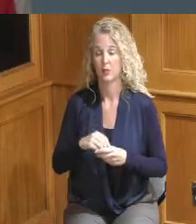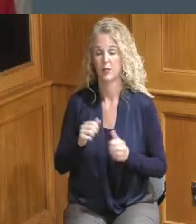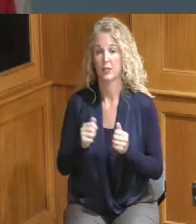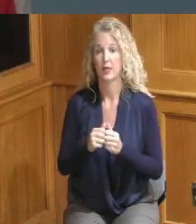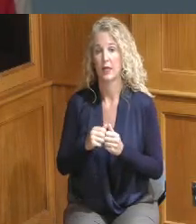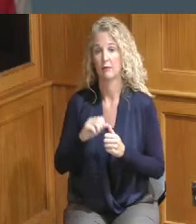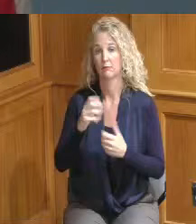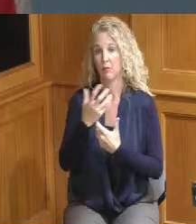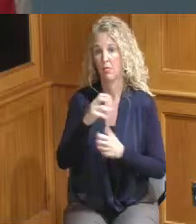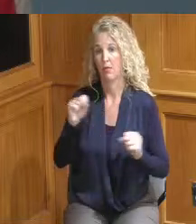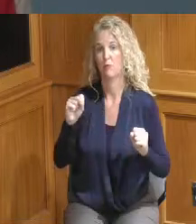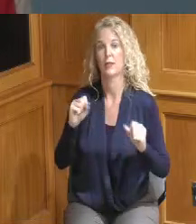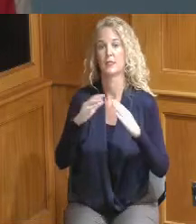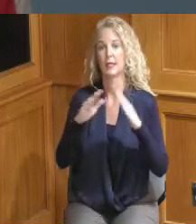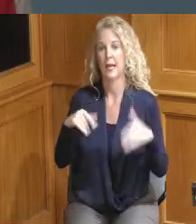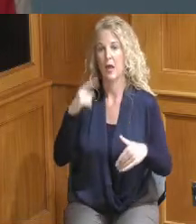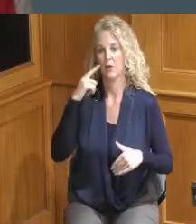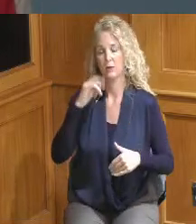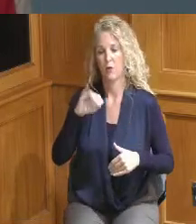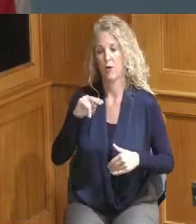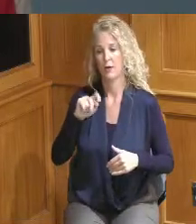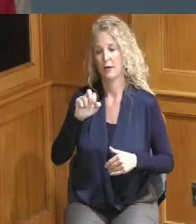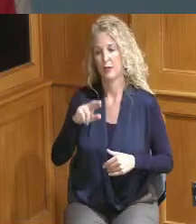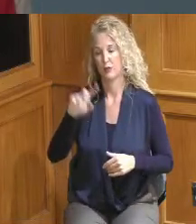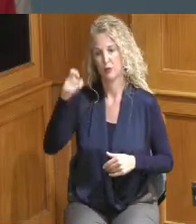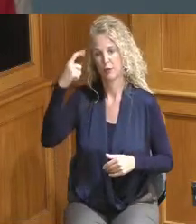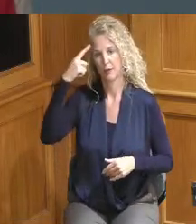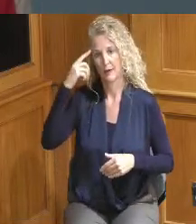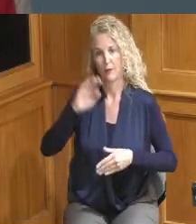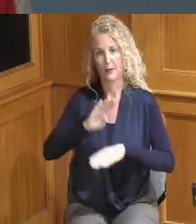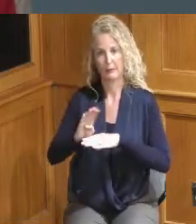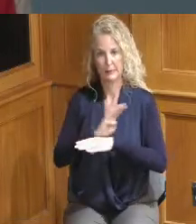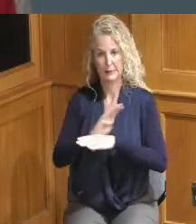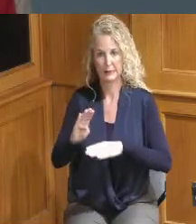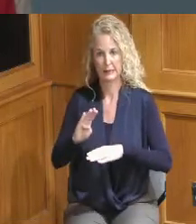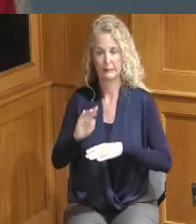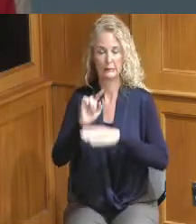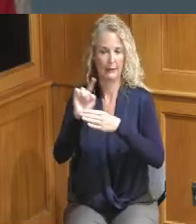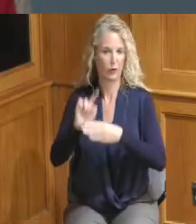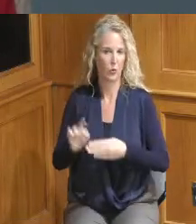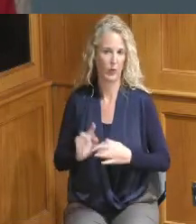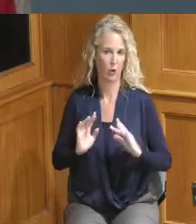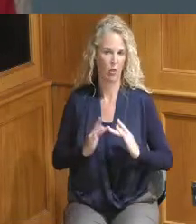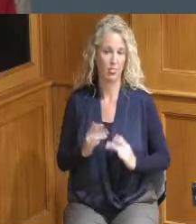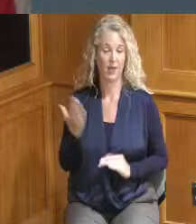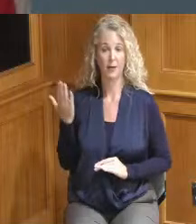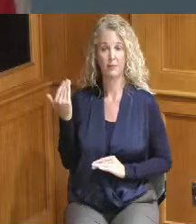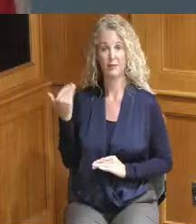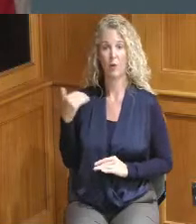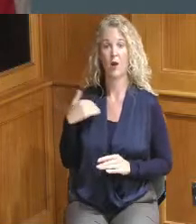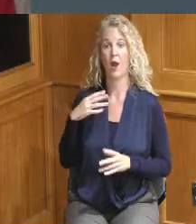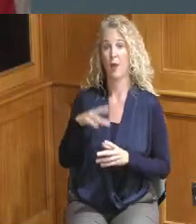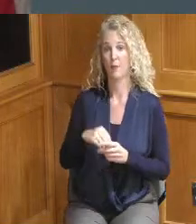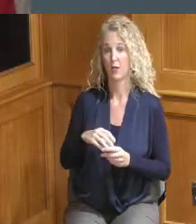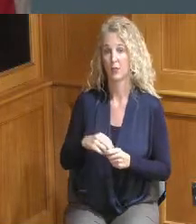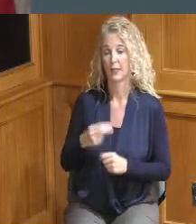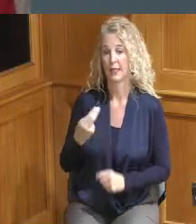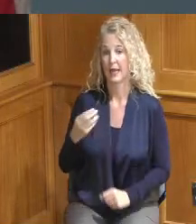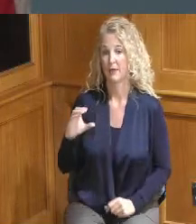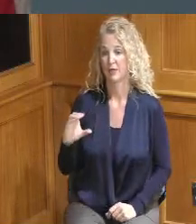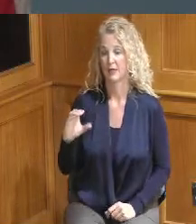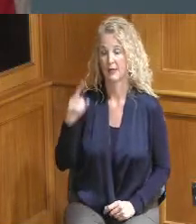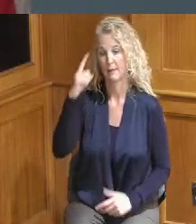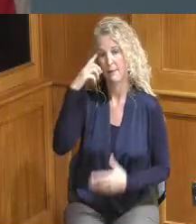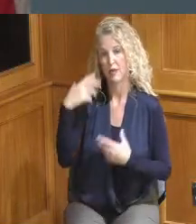House Office of Intergovernmental Affairs, the weekly call that they have. As was said earlier, I participated in the Hamilton County Mental